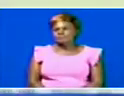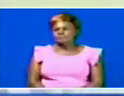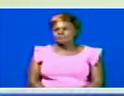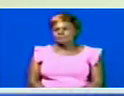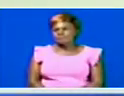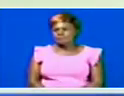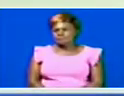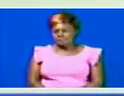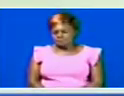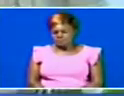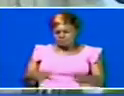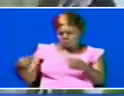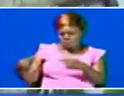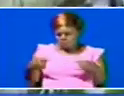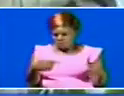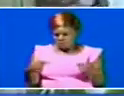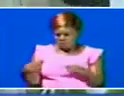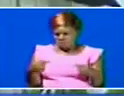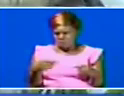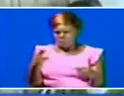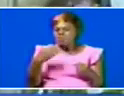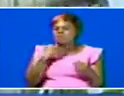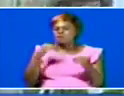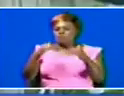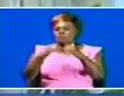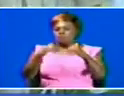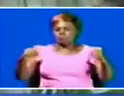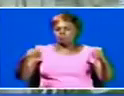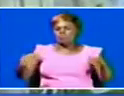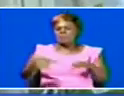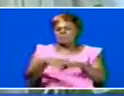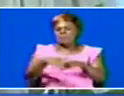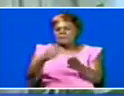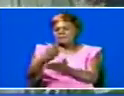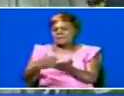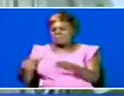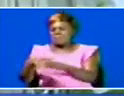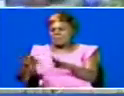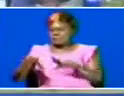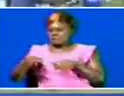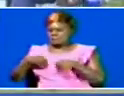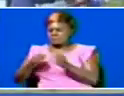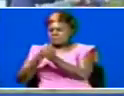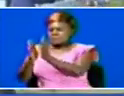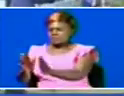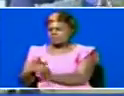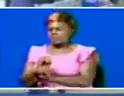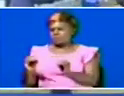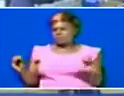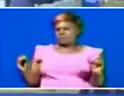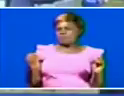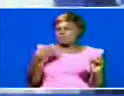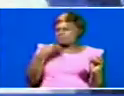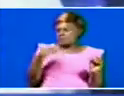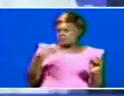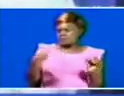A diocese tussling this church is threatening to divide worshippers, with some members disowning the church leadership. They claim